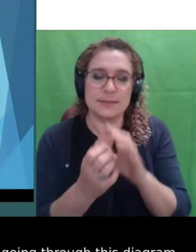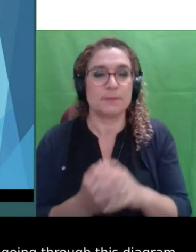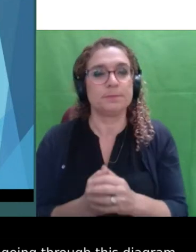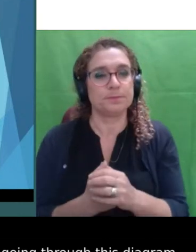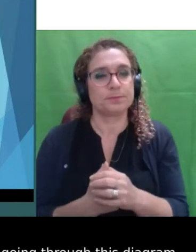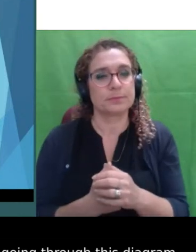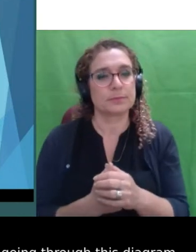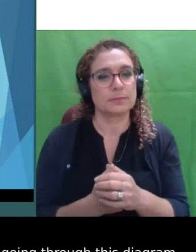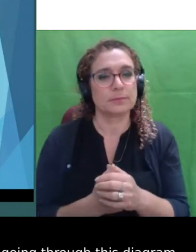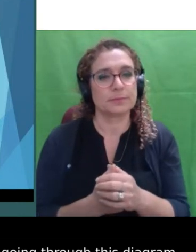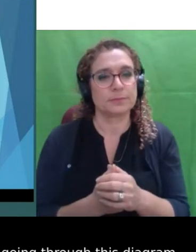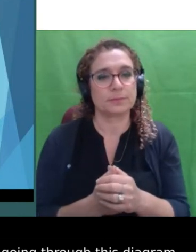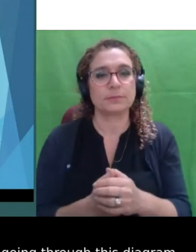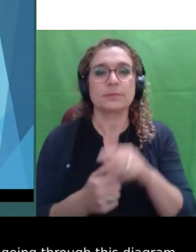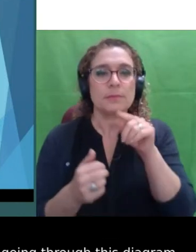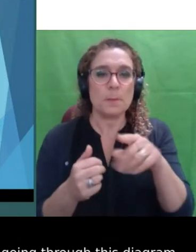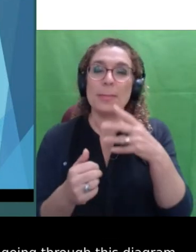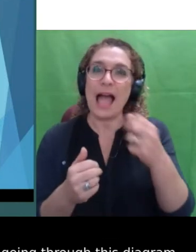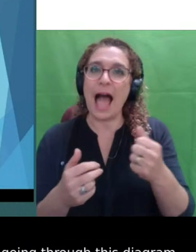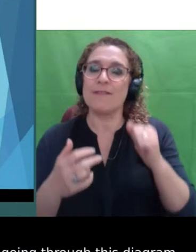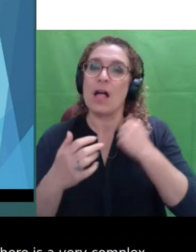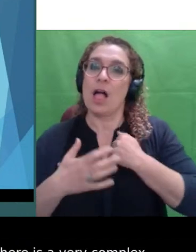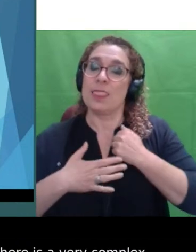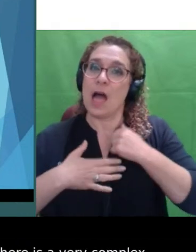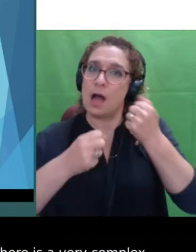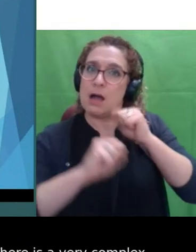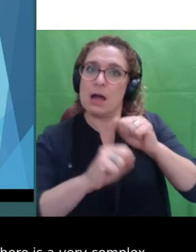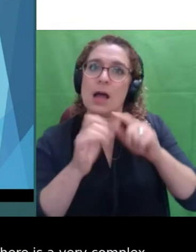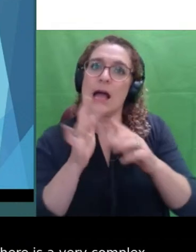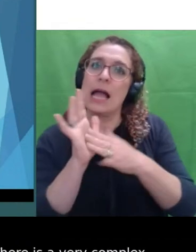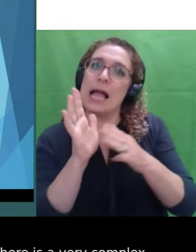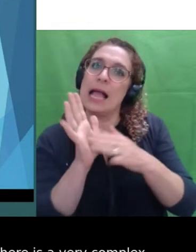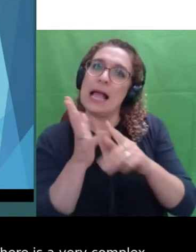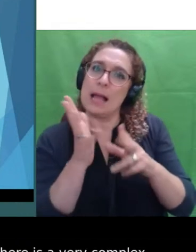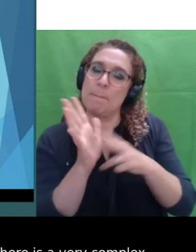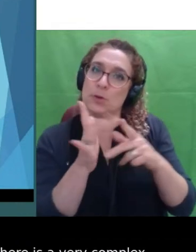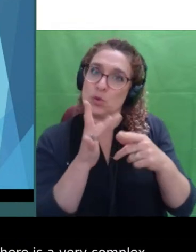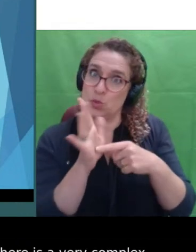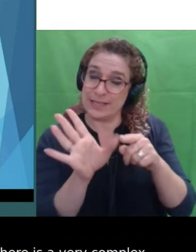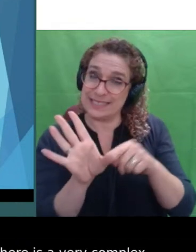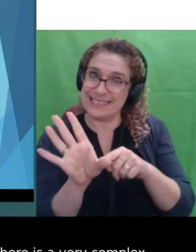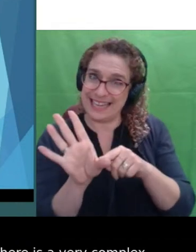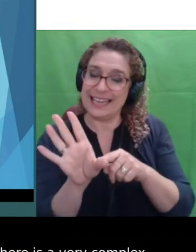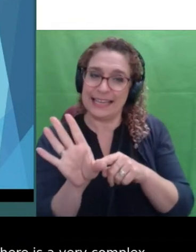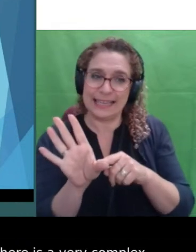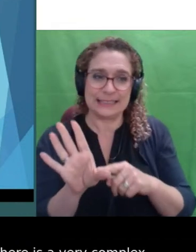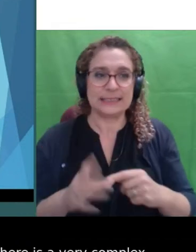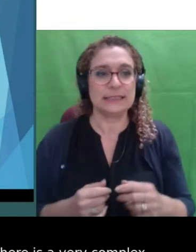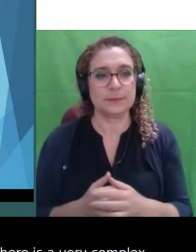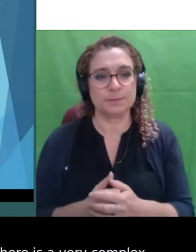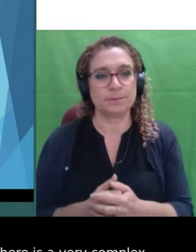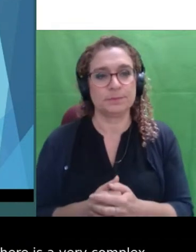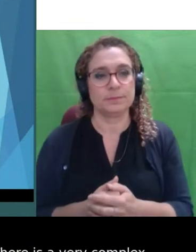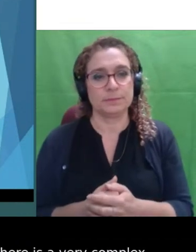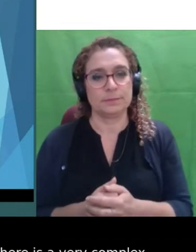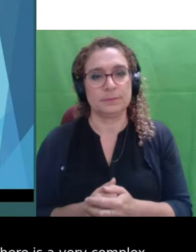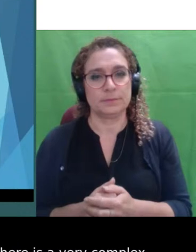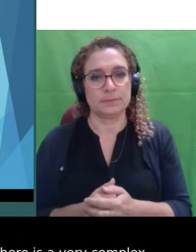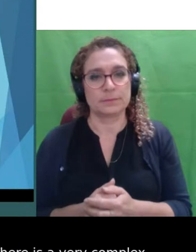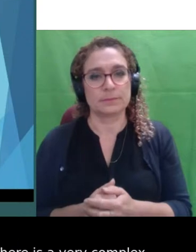immune process so atopic dermatitis is a disease of immune immunology the immune